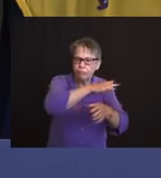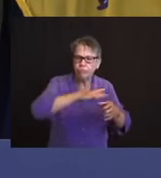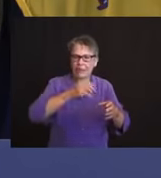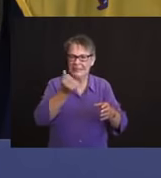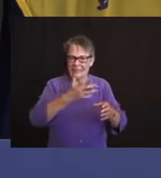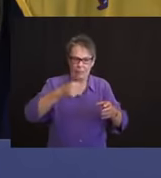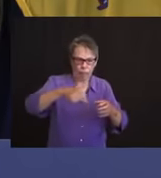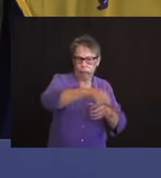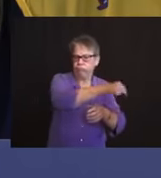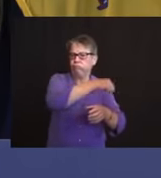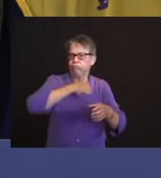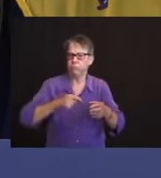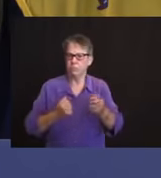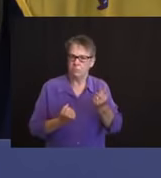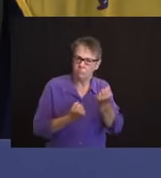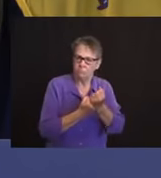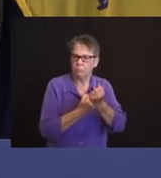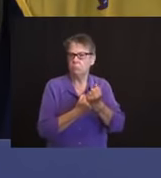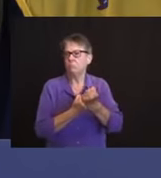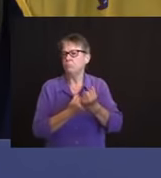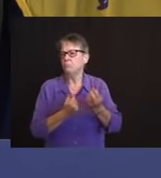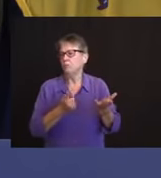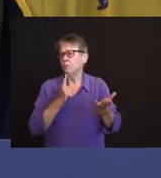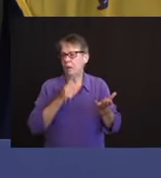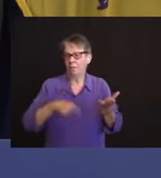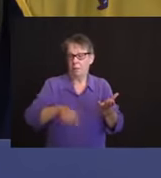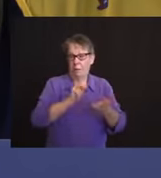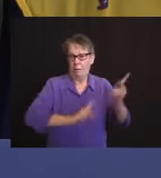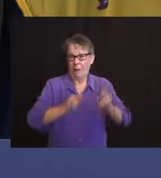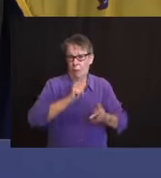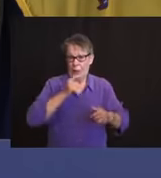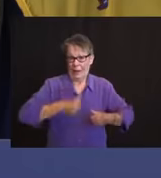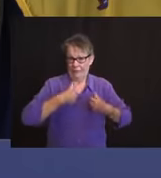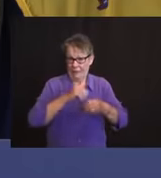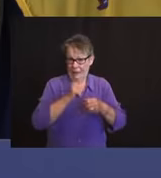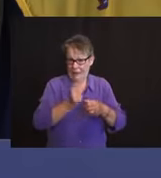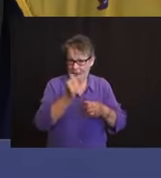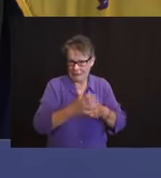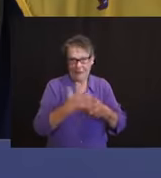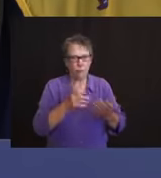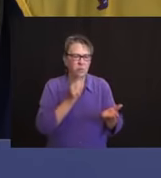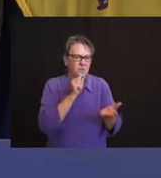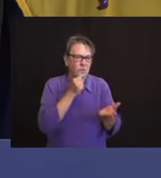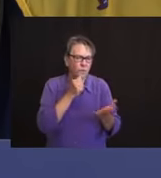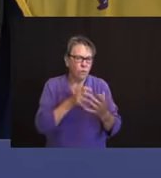Sir, nothing? You good? Okay. One second.